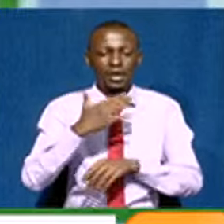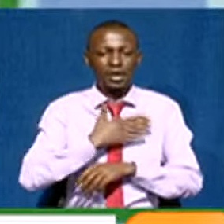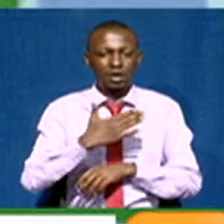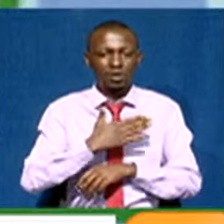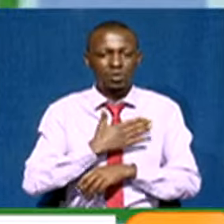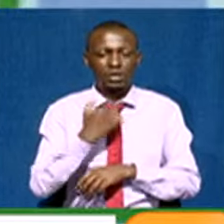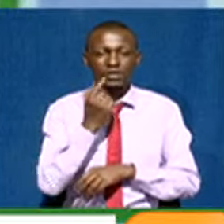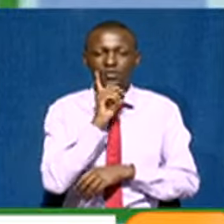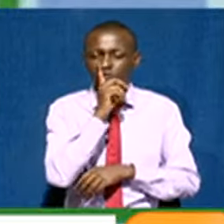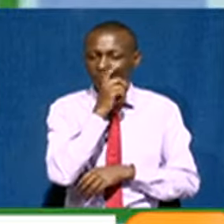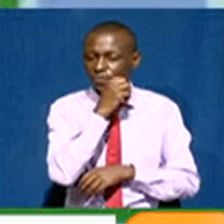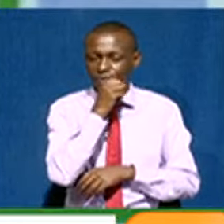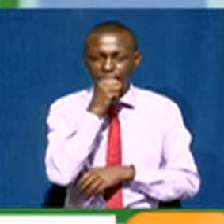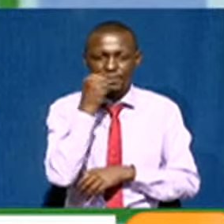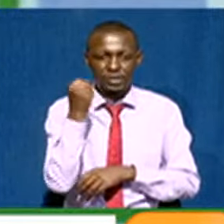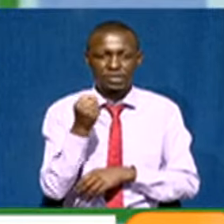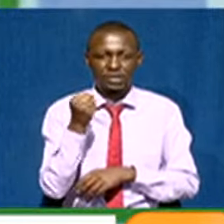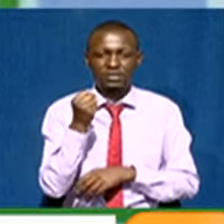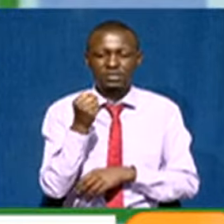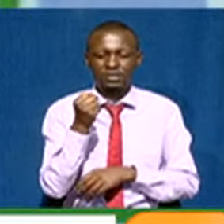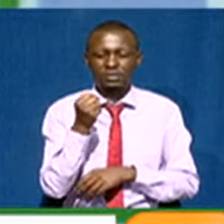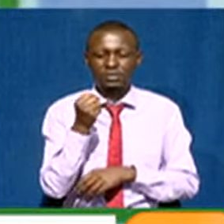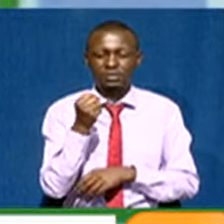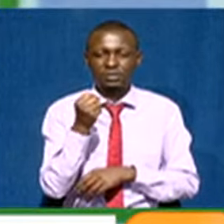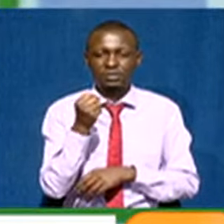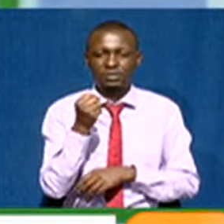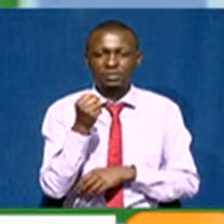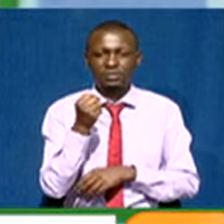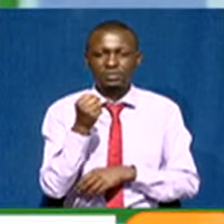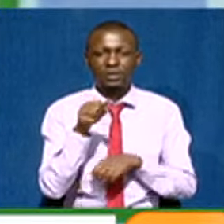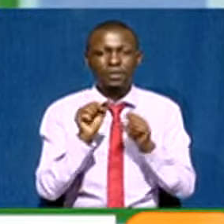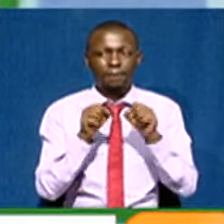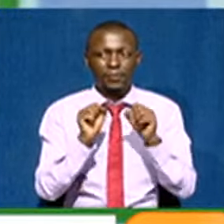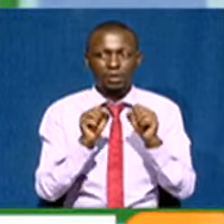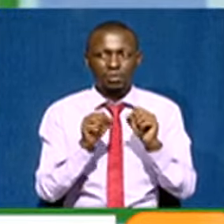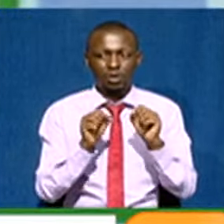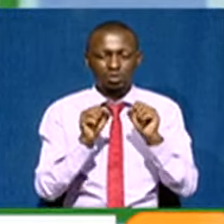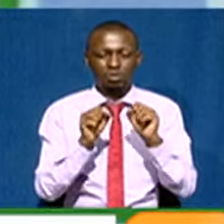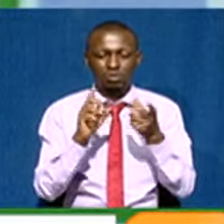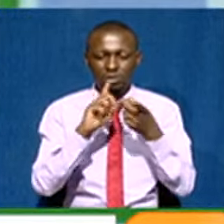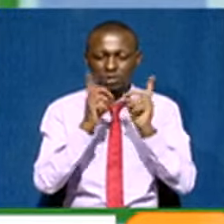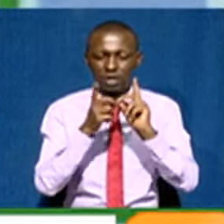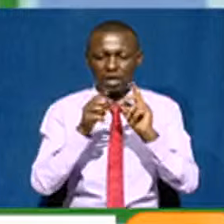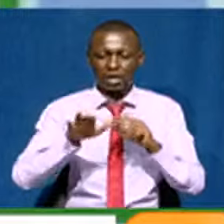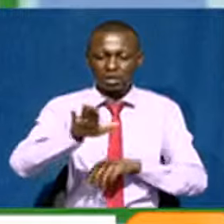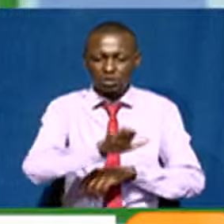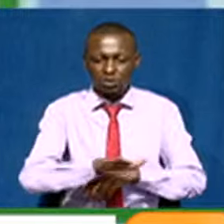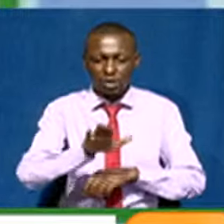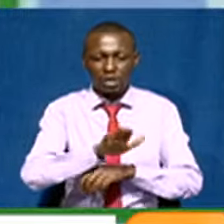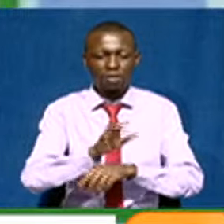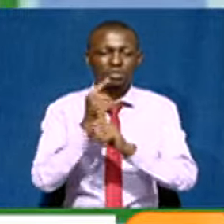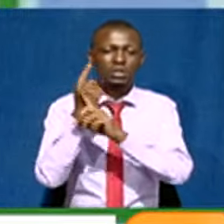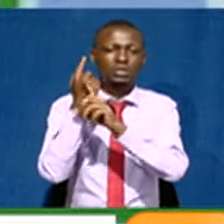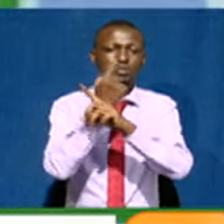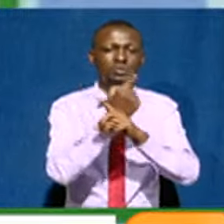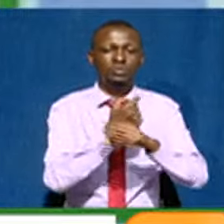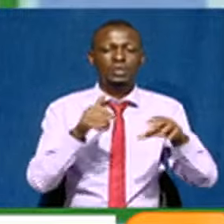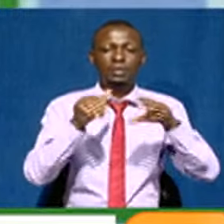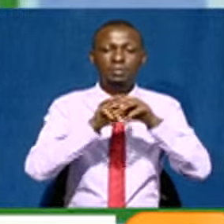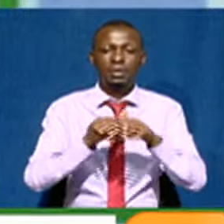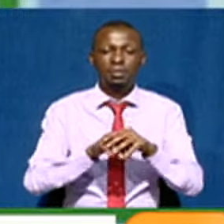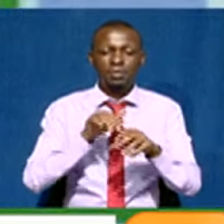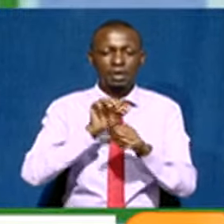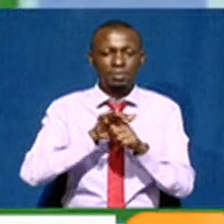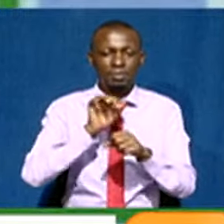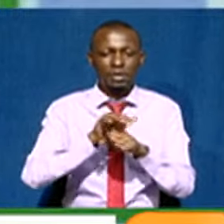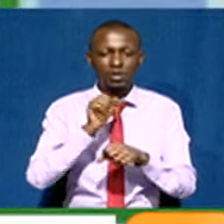saying is that we have also looked at our data in terms of the demographics. And we realize that most of our members are